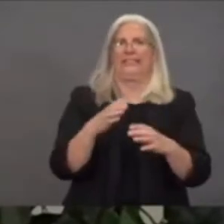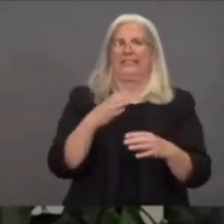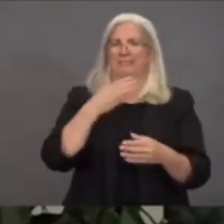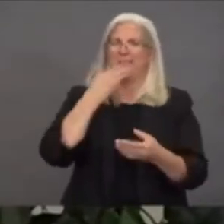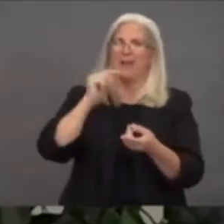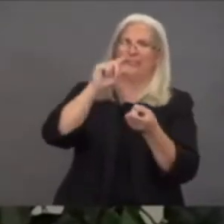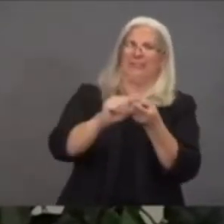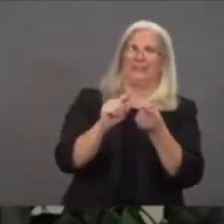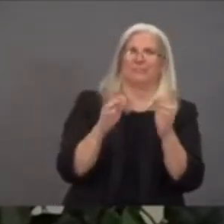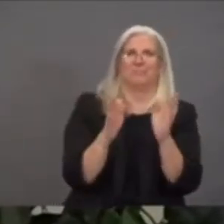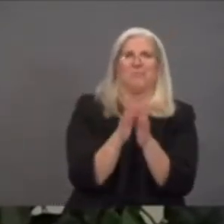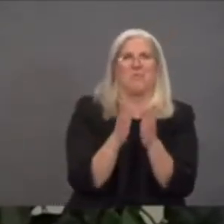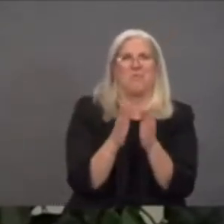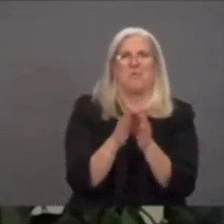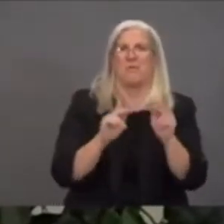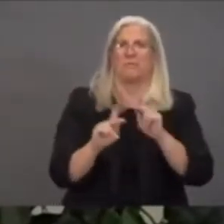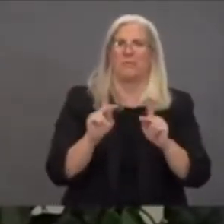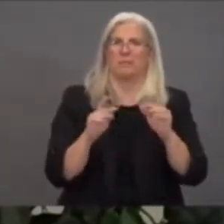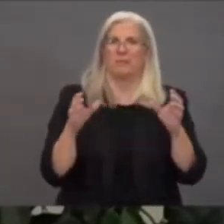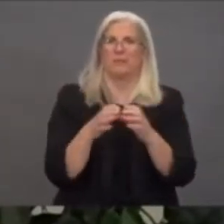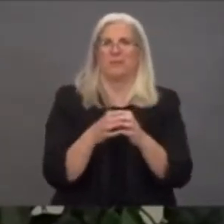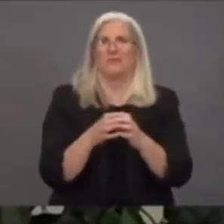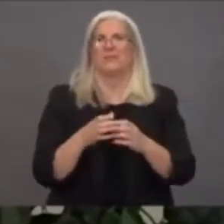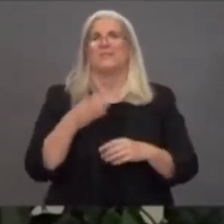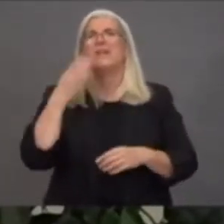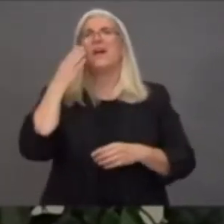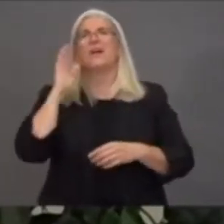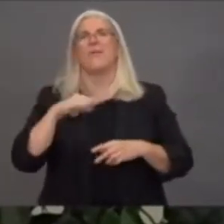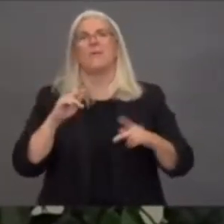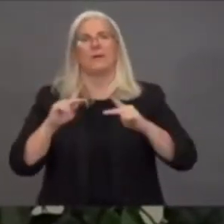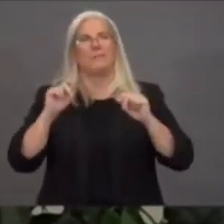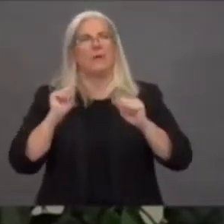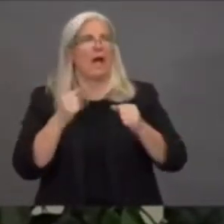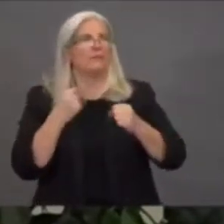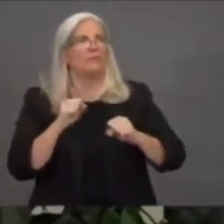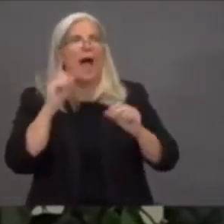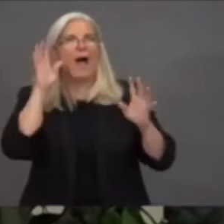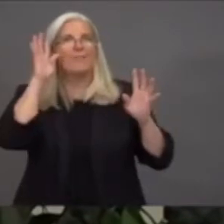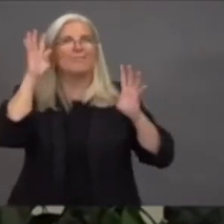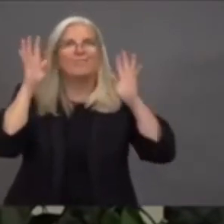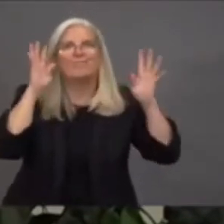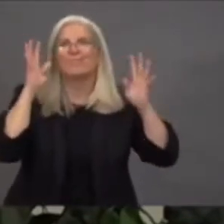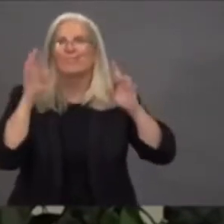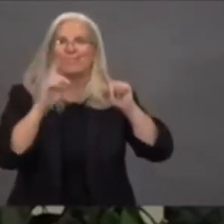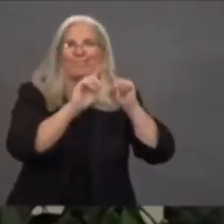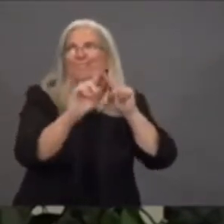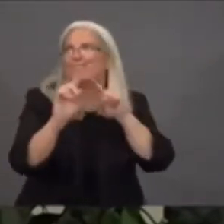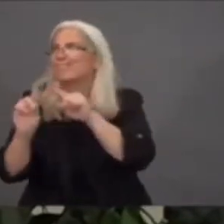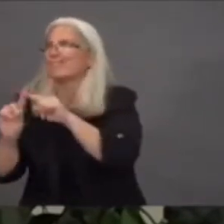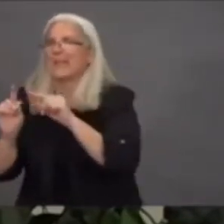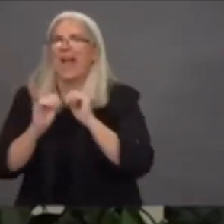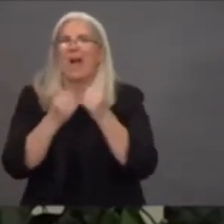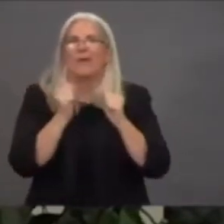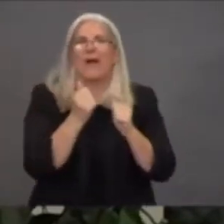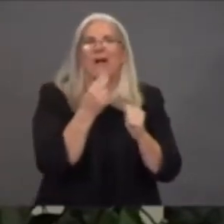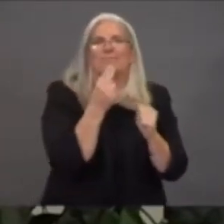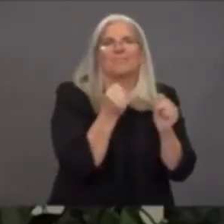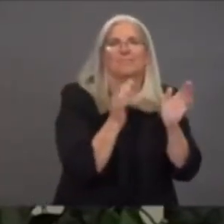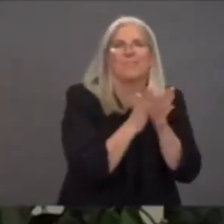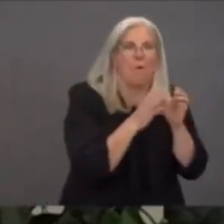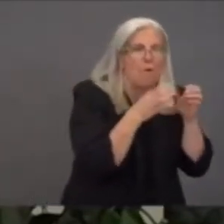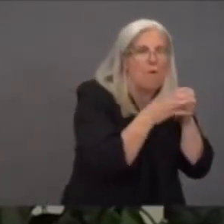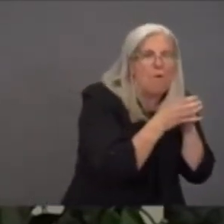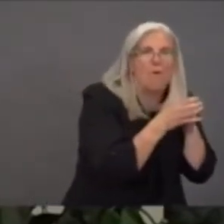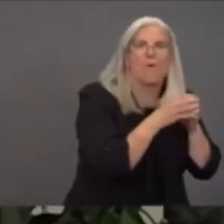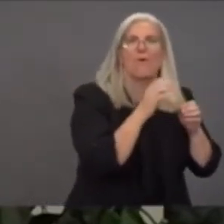have been creative about coming up with other solutions, like maybe having a small group at the actual venue, but then like stream it